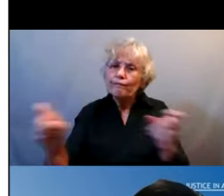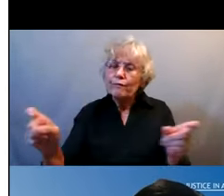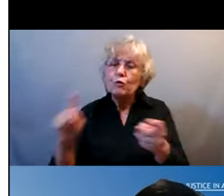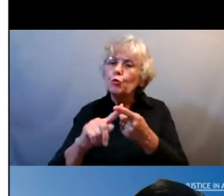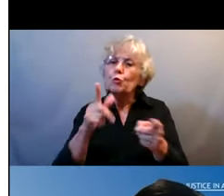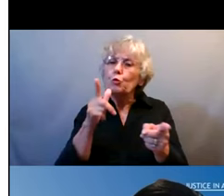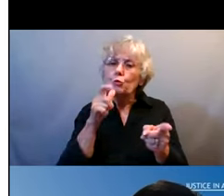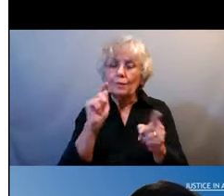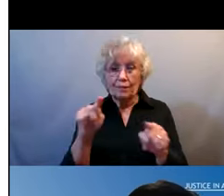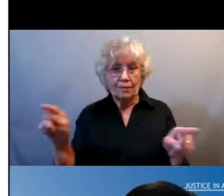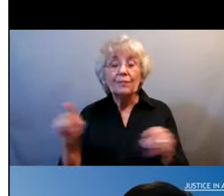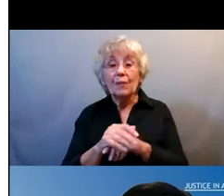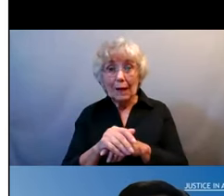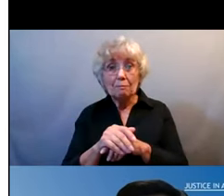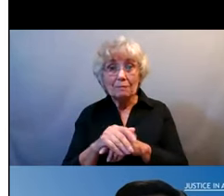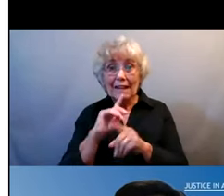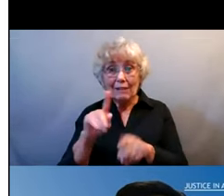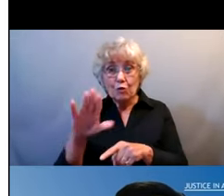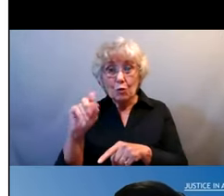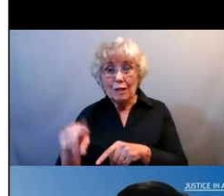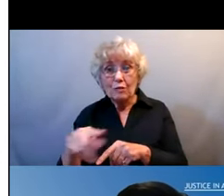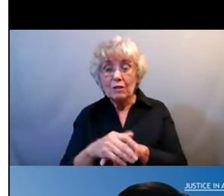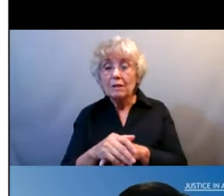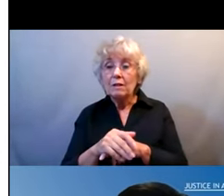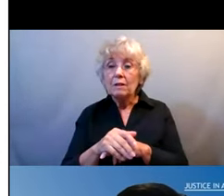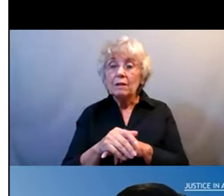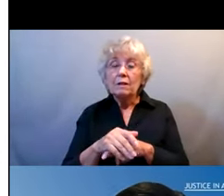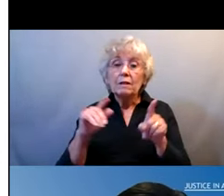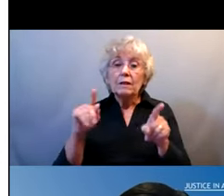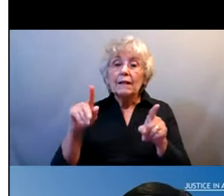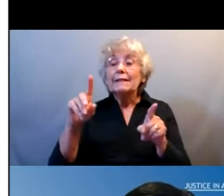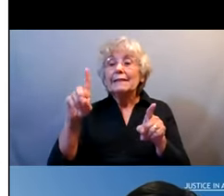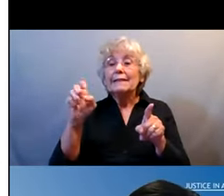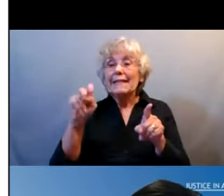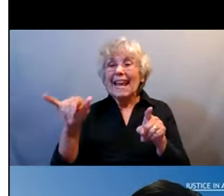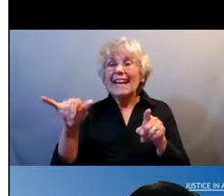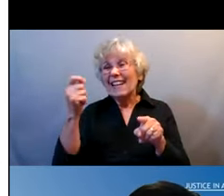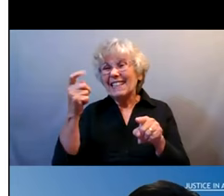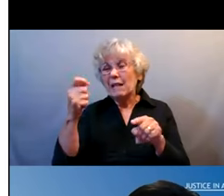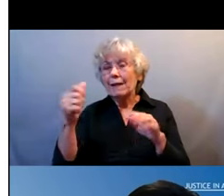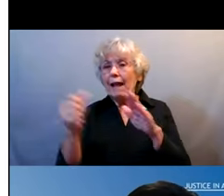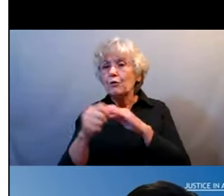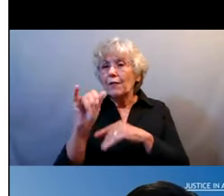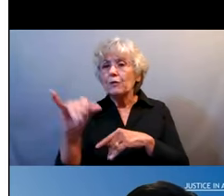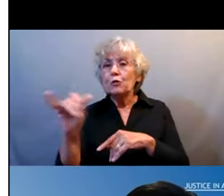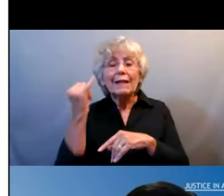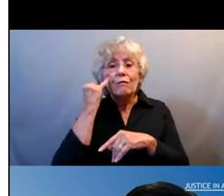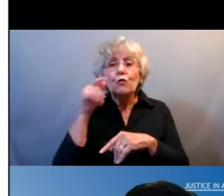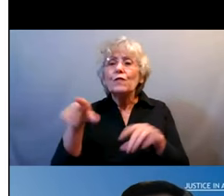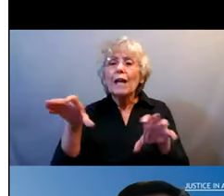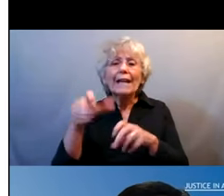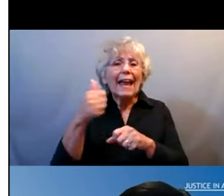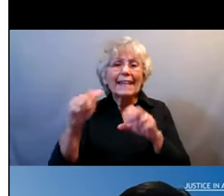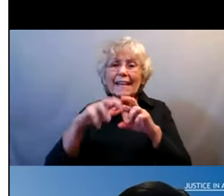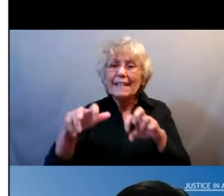your question? Did I leave anything out? Well, there was a sub piece of just about if you've done any analysis to figure out now that